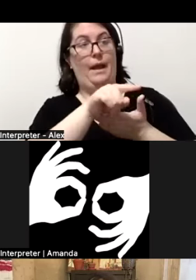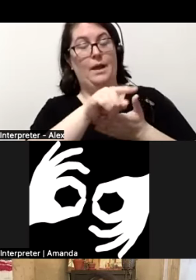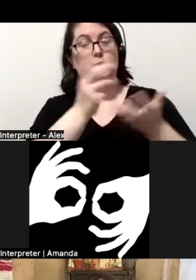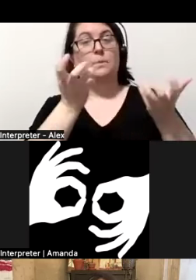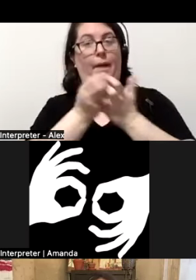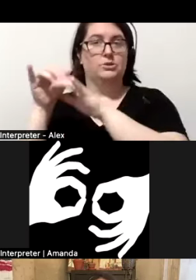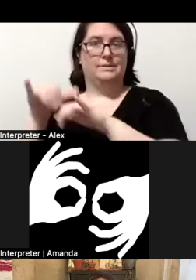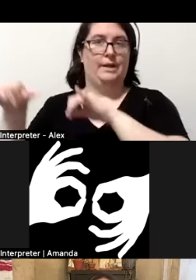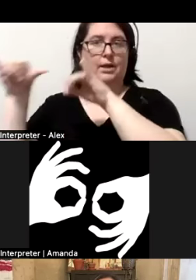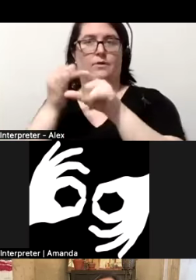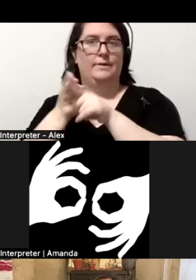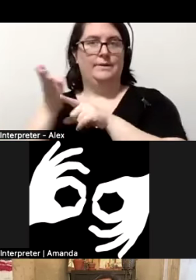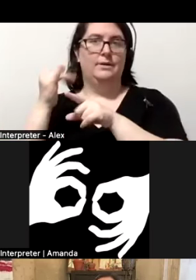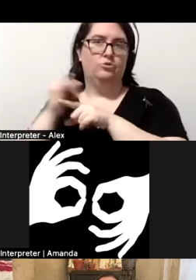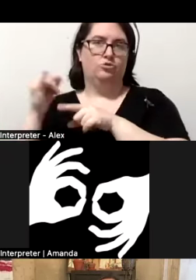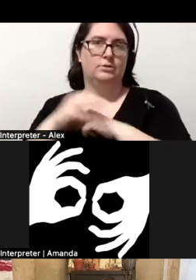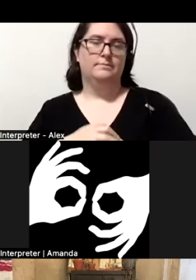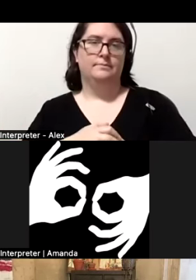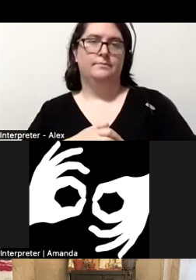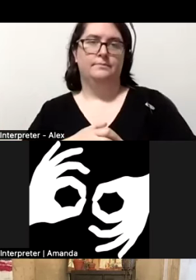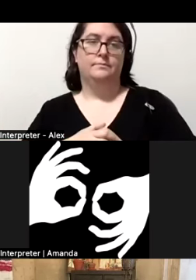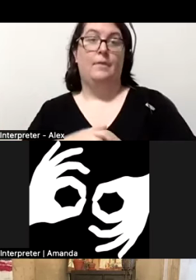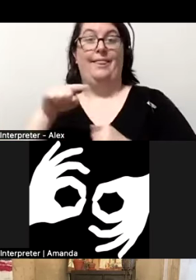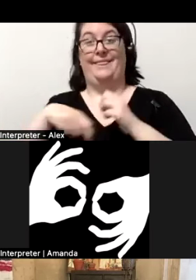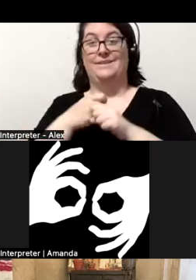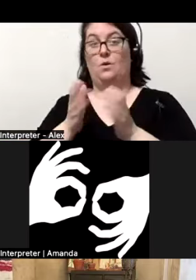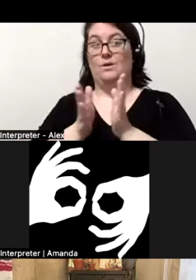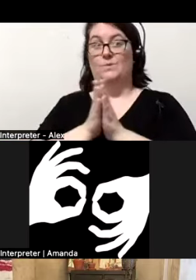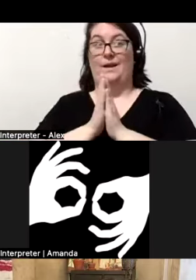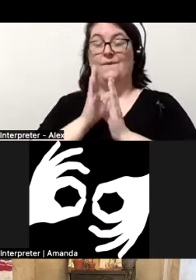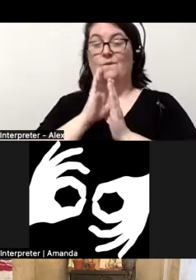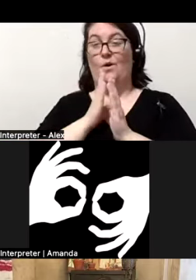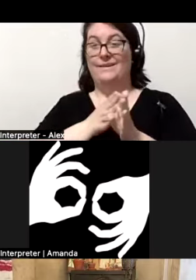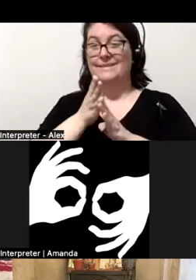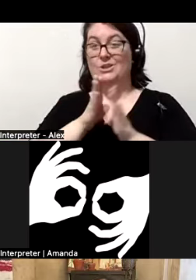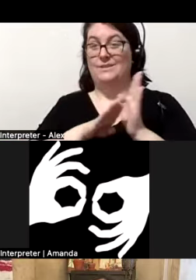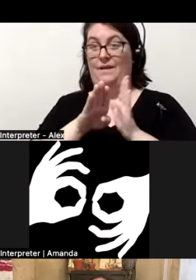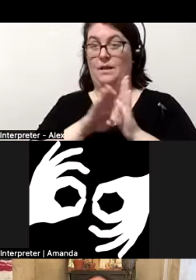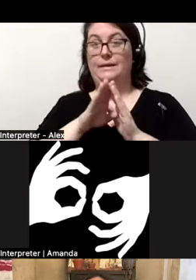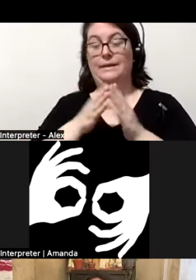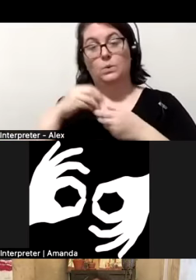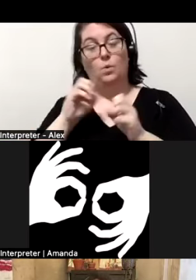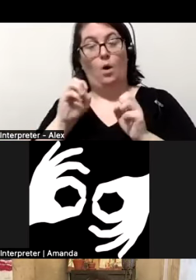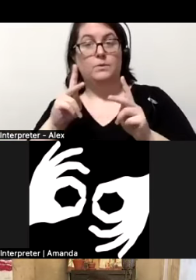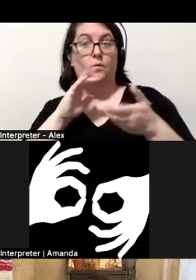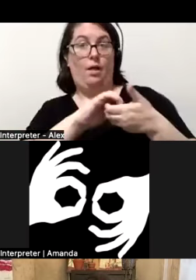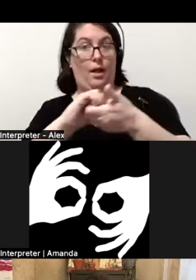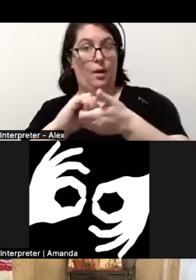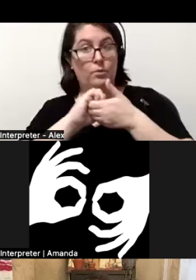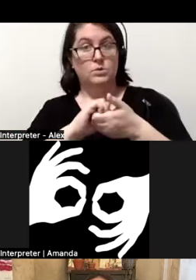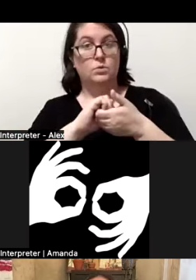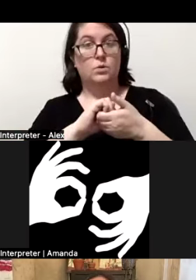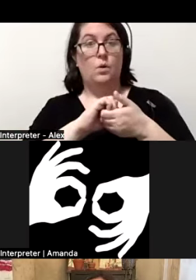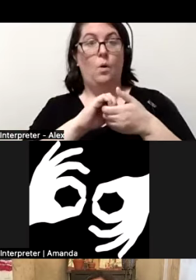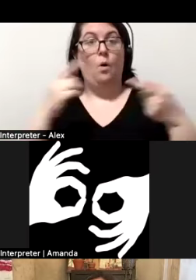rates. This year, we're also looking for contribution to sector development, including opportunities for collaboration and